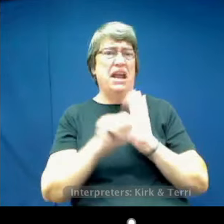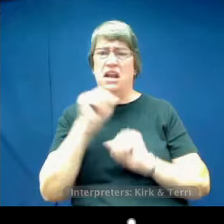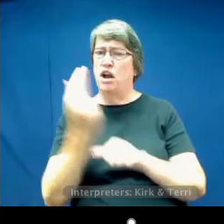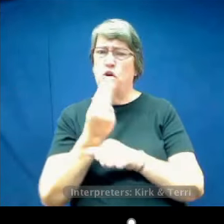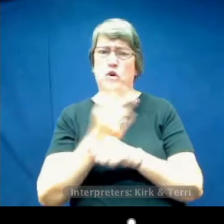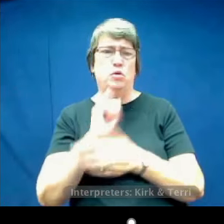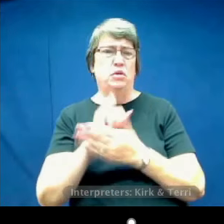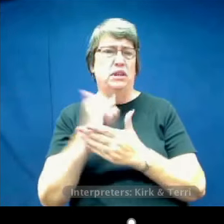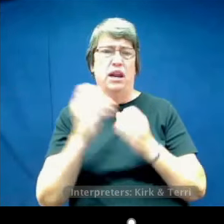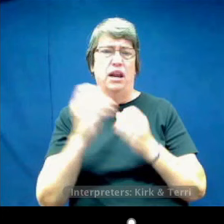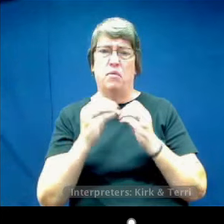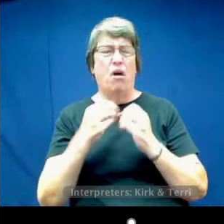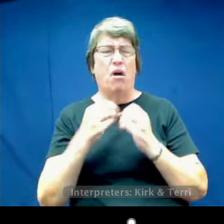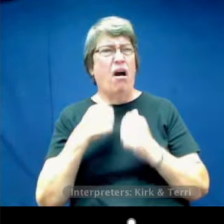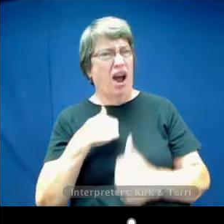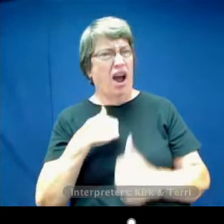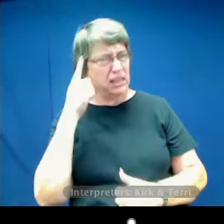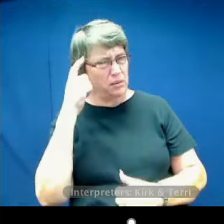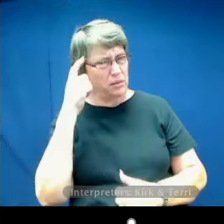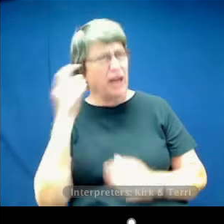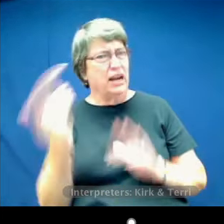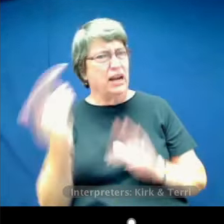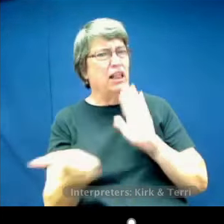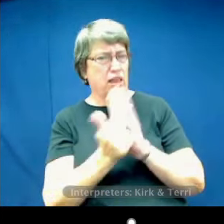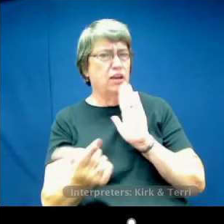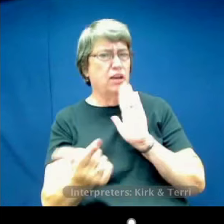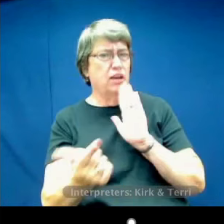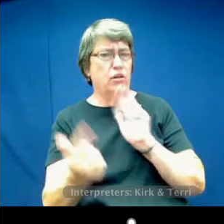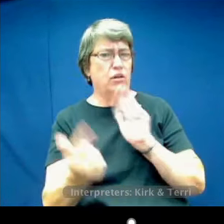be unlawful to use it.